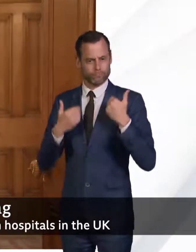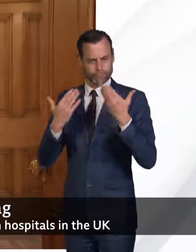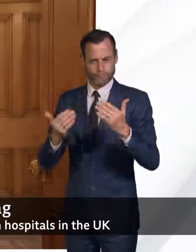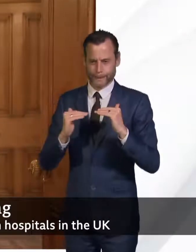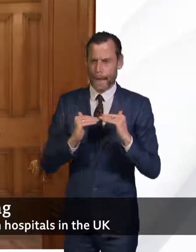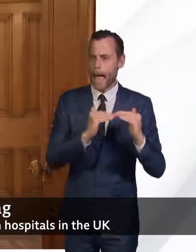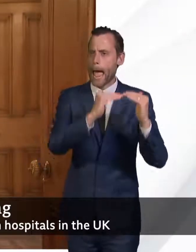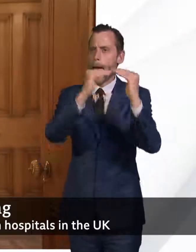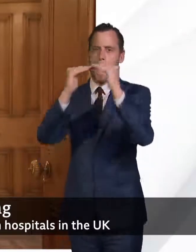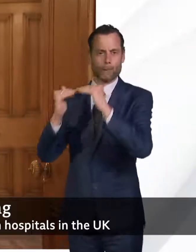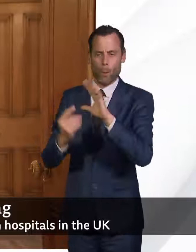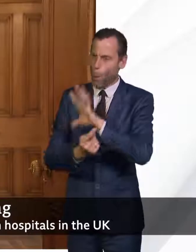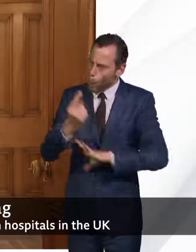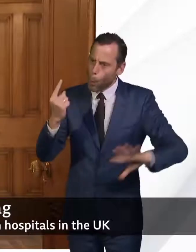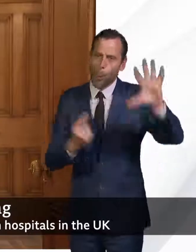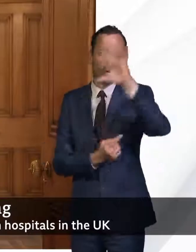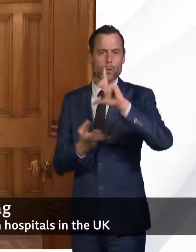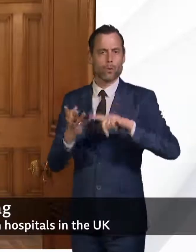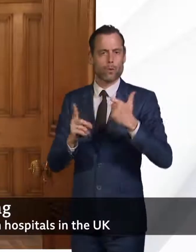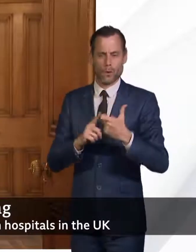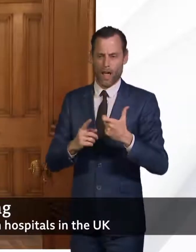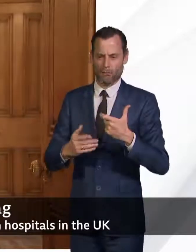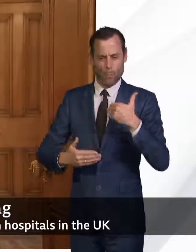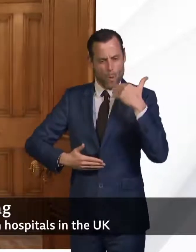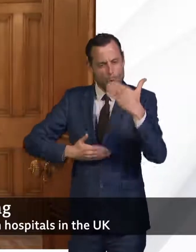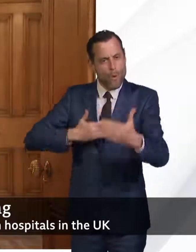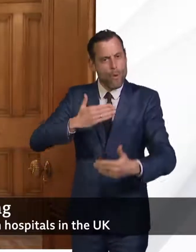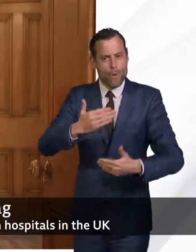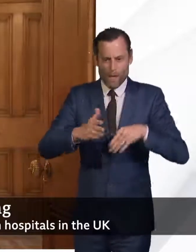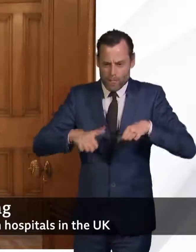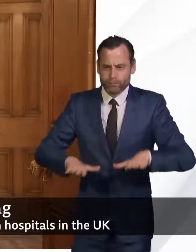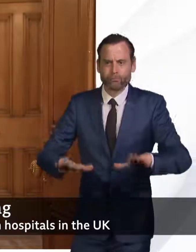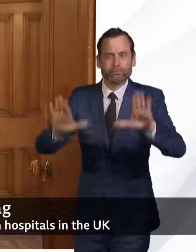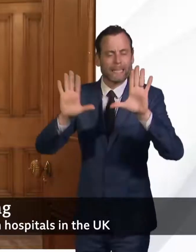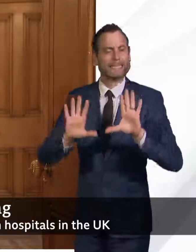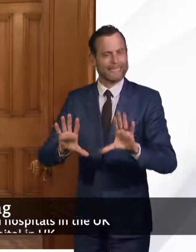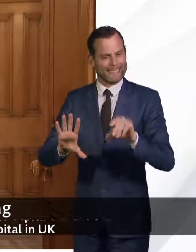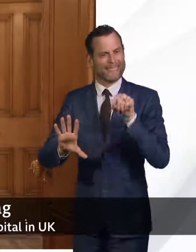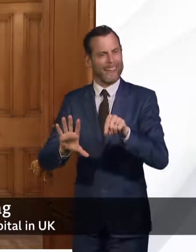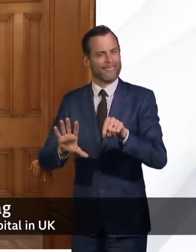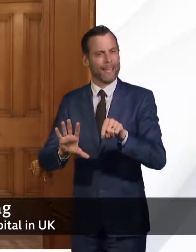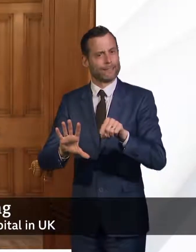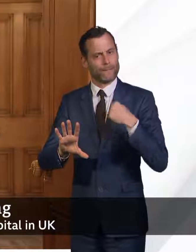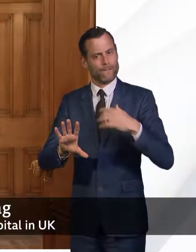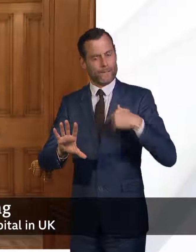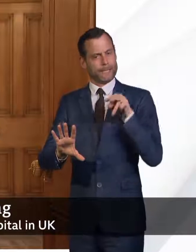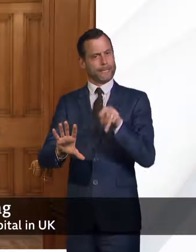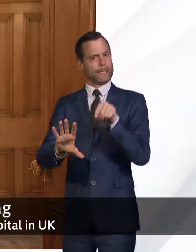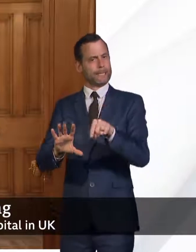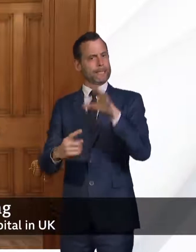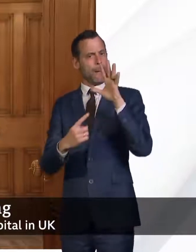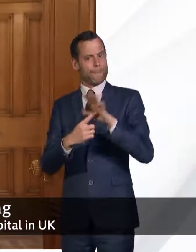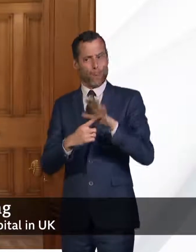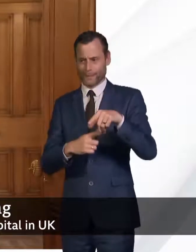make sure that all parts of this country can recover together, because that is going to be a